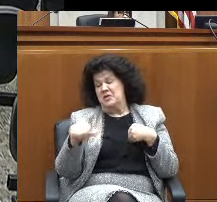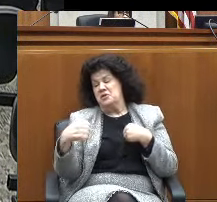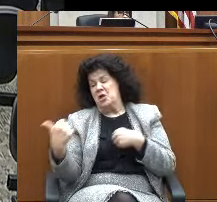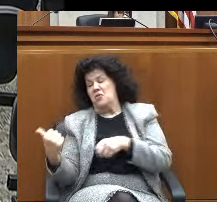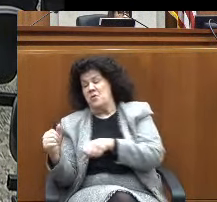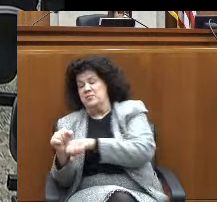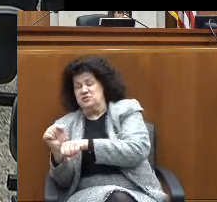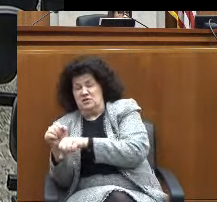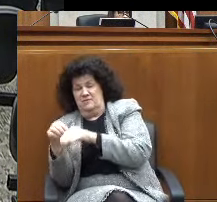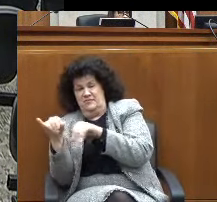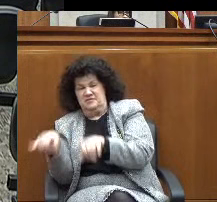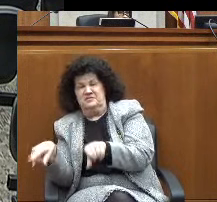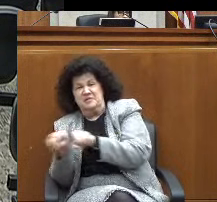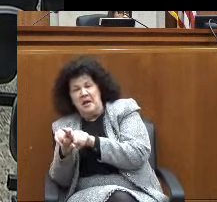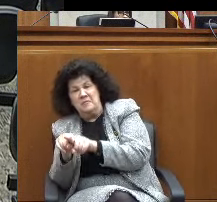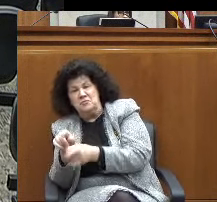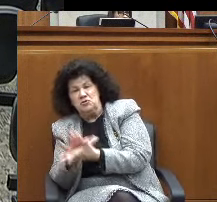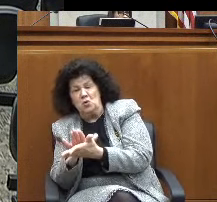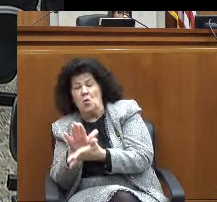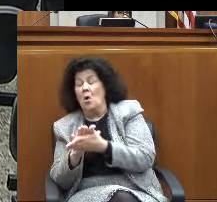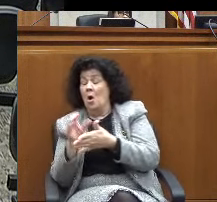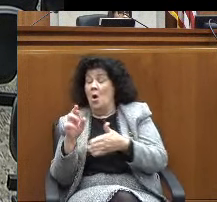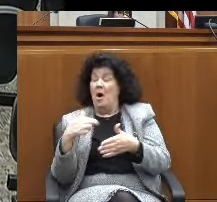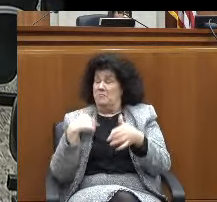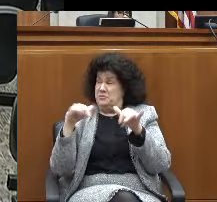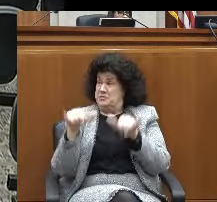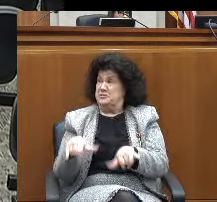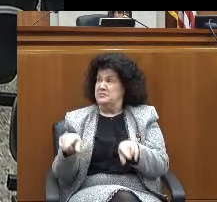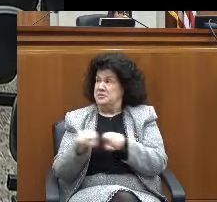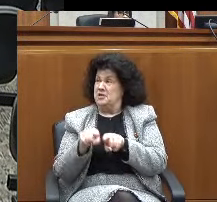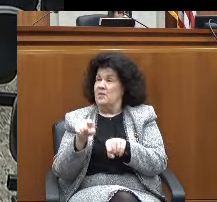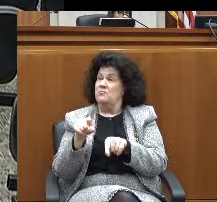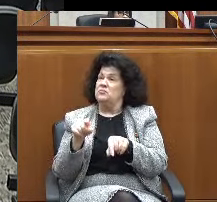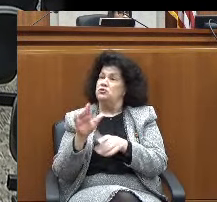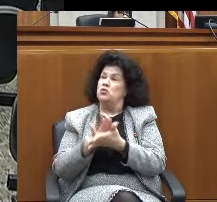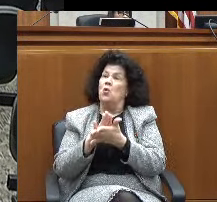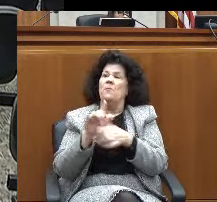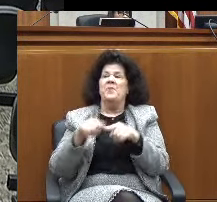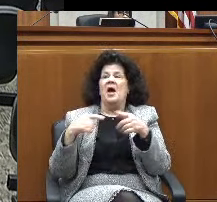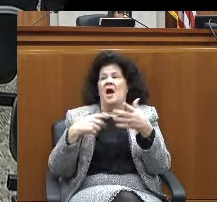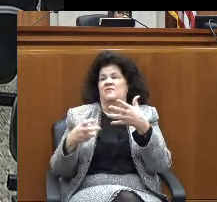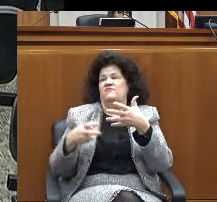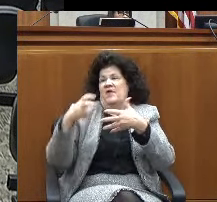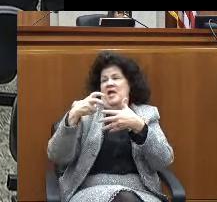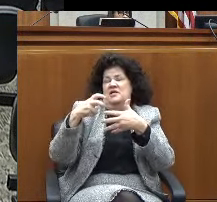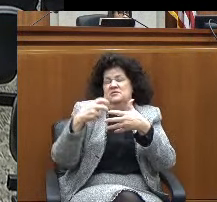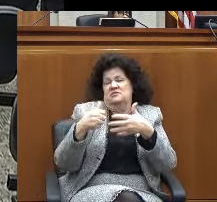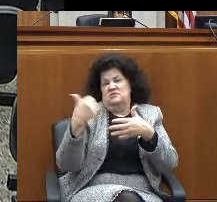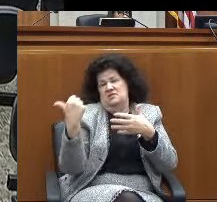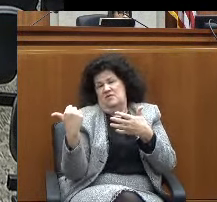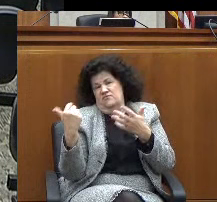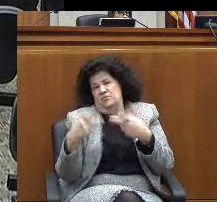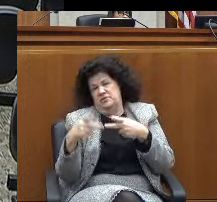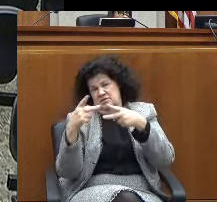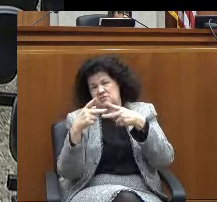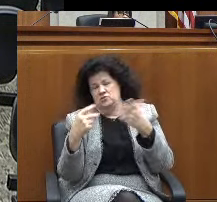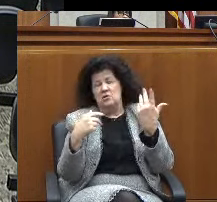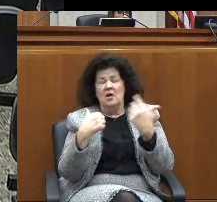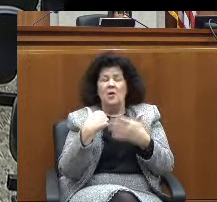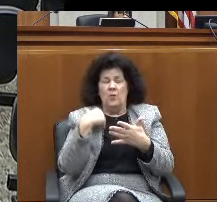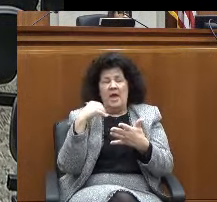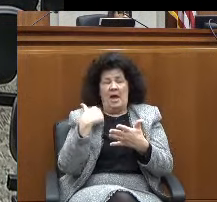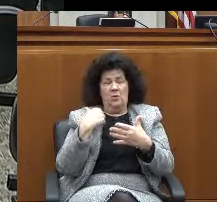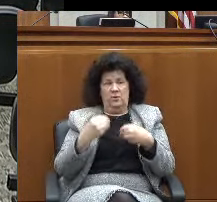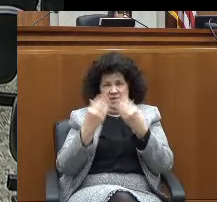I advanced to a leadership position in that school system or in the state. So you'll see those numbers there related to what you're saying in terms of